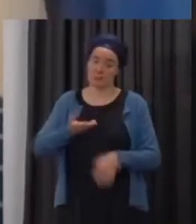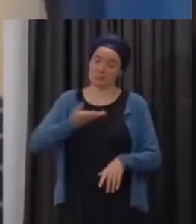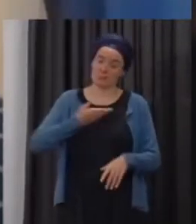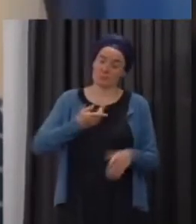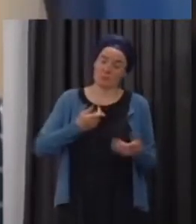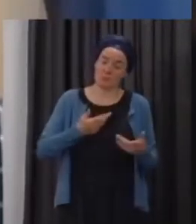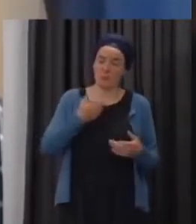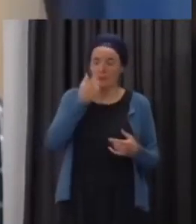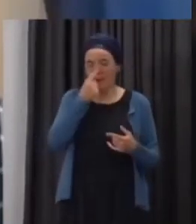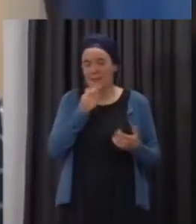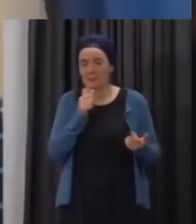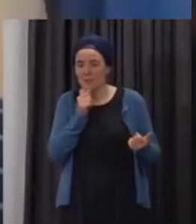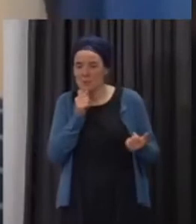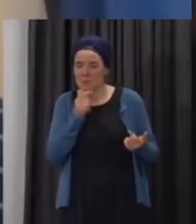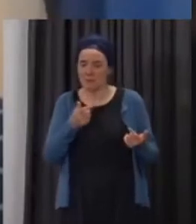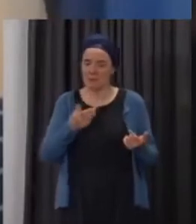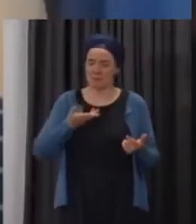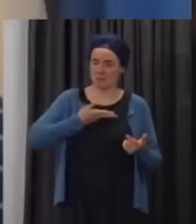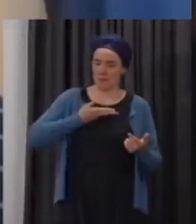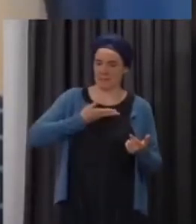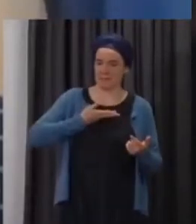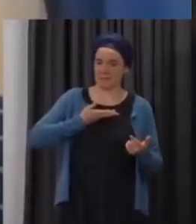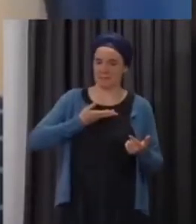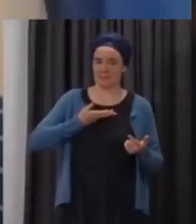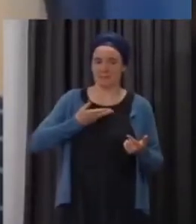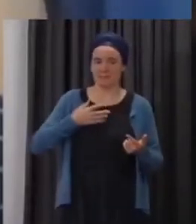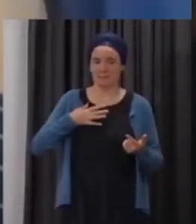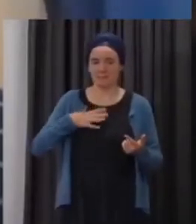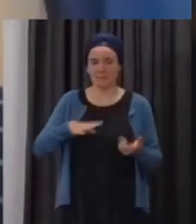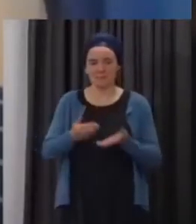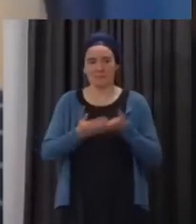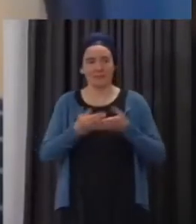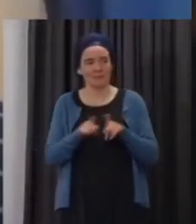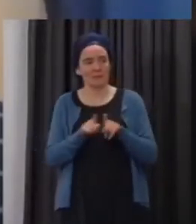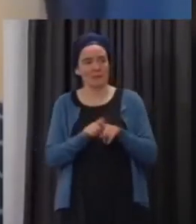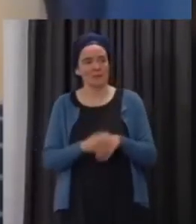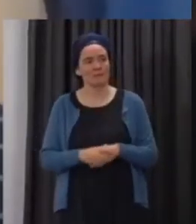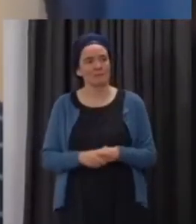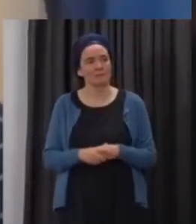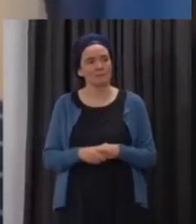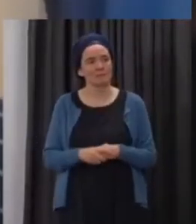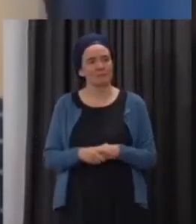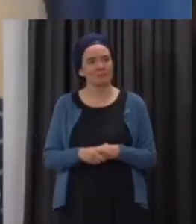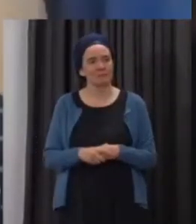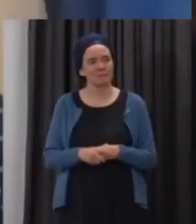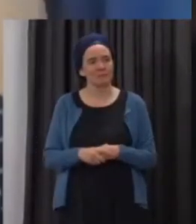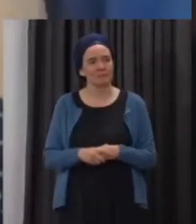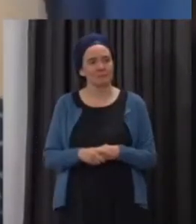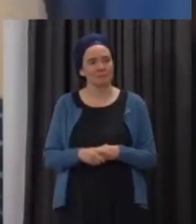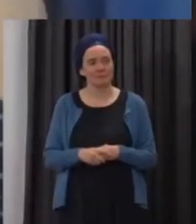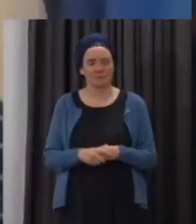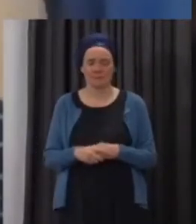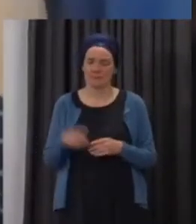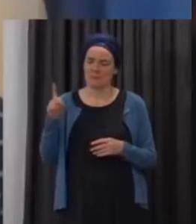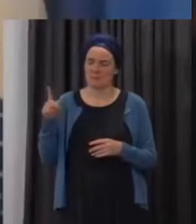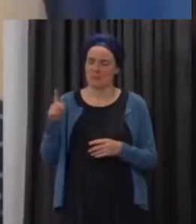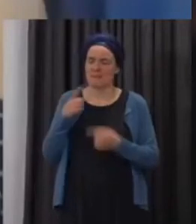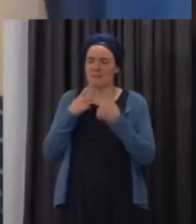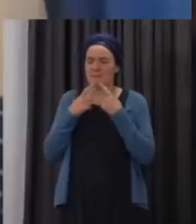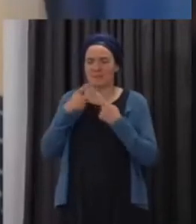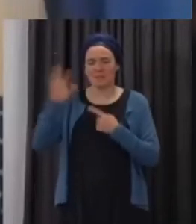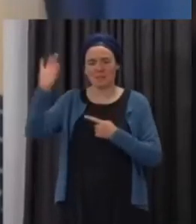well. The Information Commissioner appears to have given what to many people seems a straightforward green light to the use